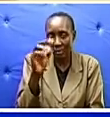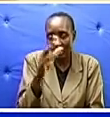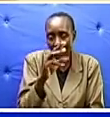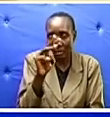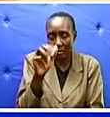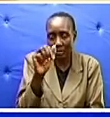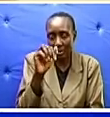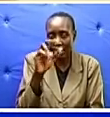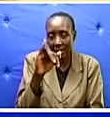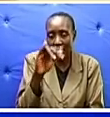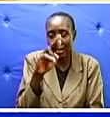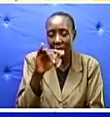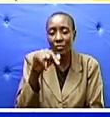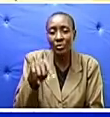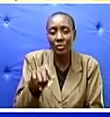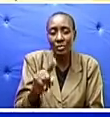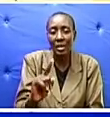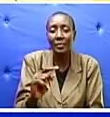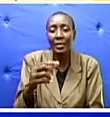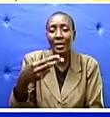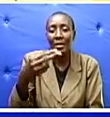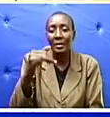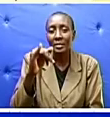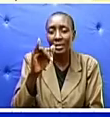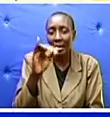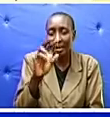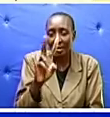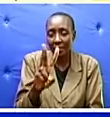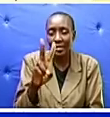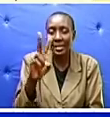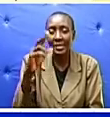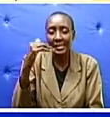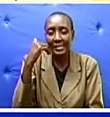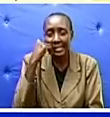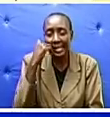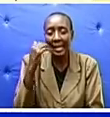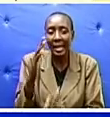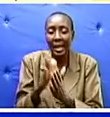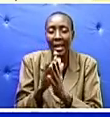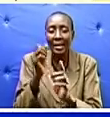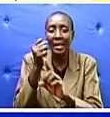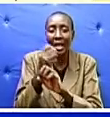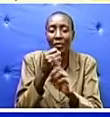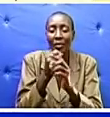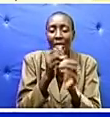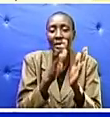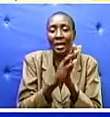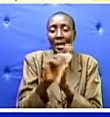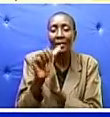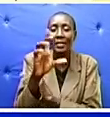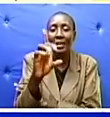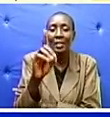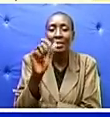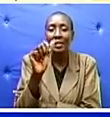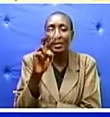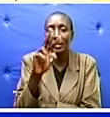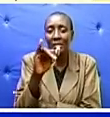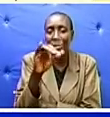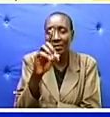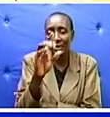HIV advocate and a patient as well. And on the other end, David Ochola, who is an HIV